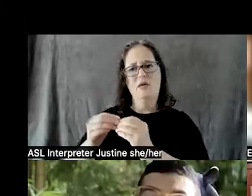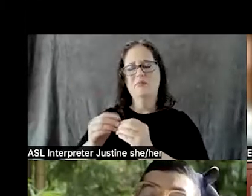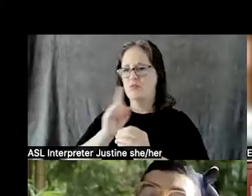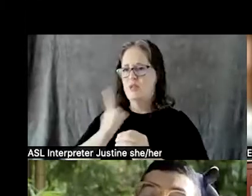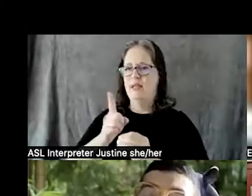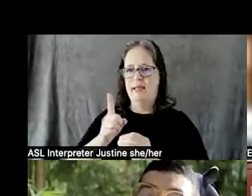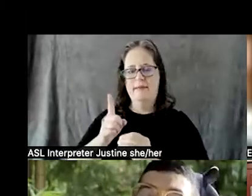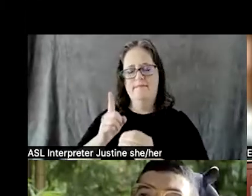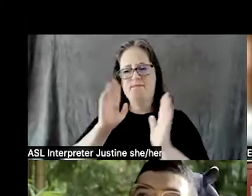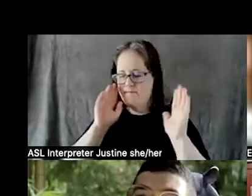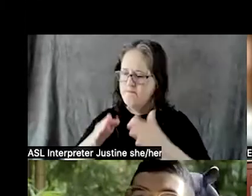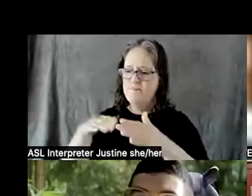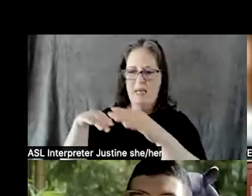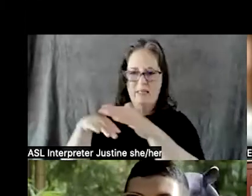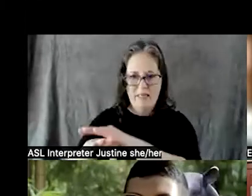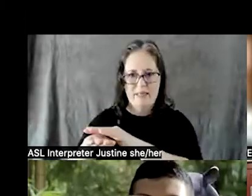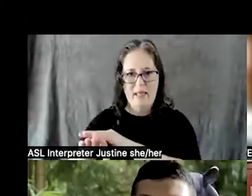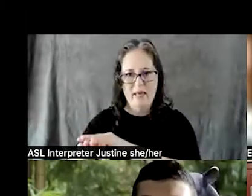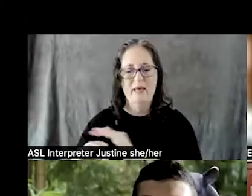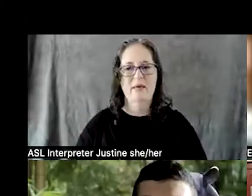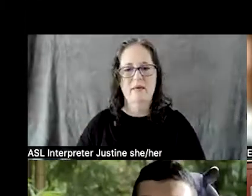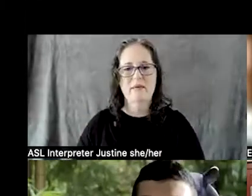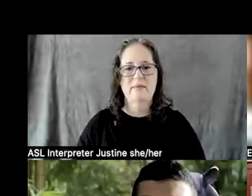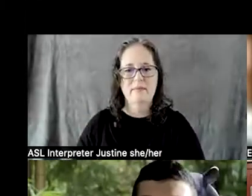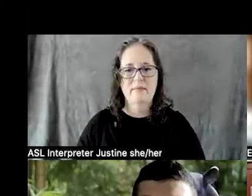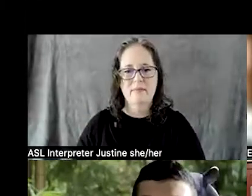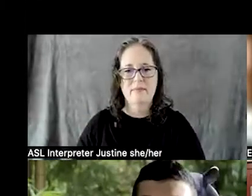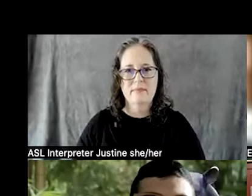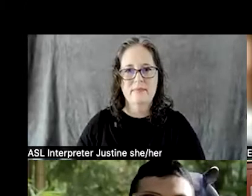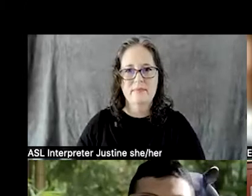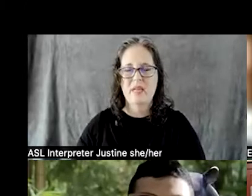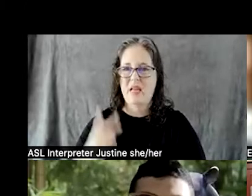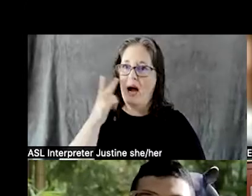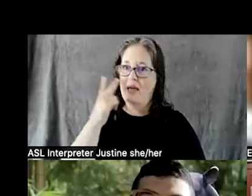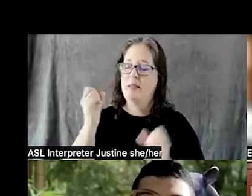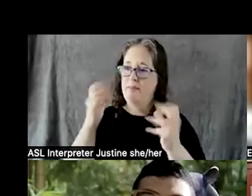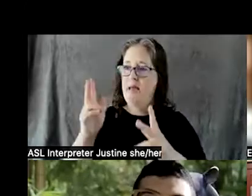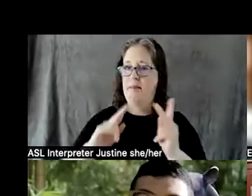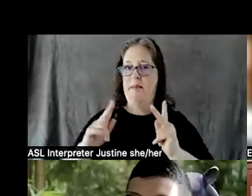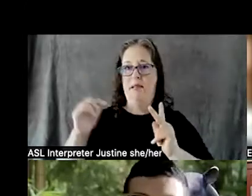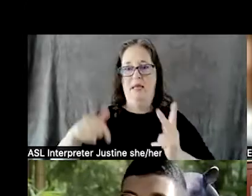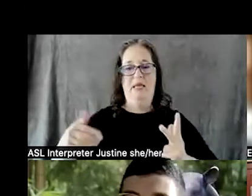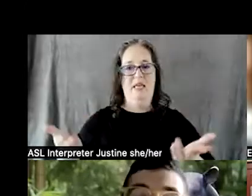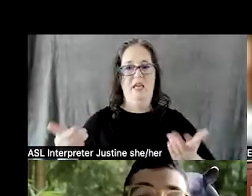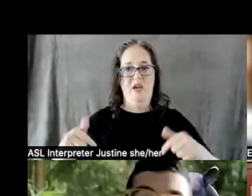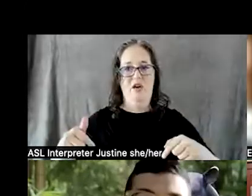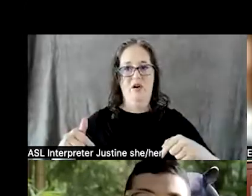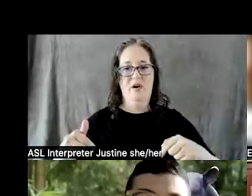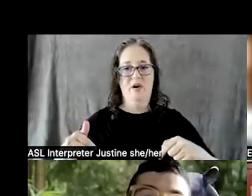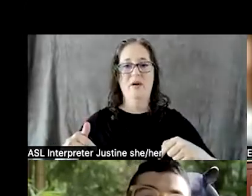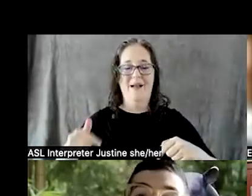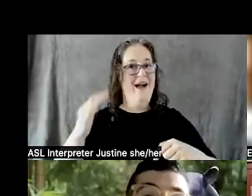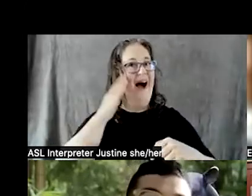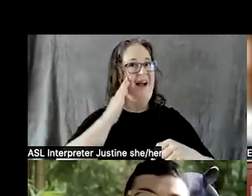folks here in the session here, just from institutions that I know very